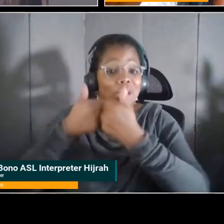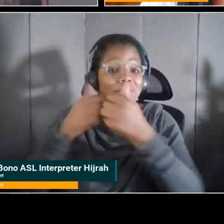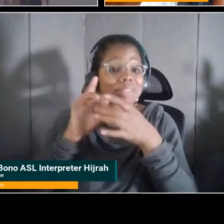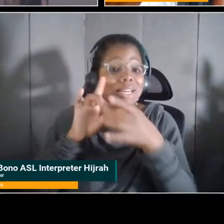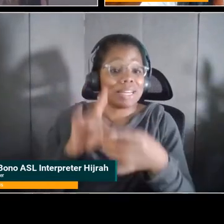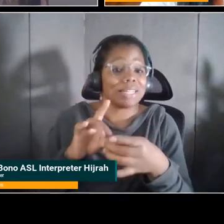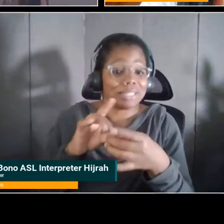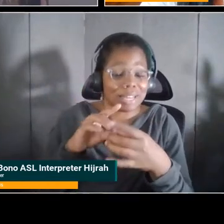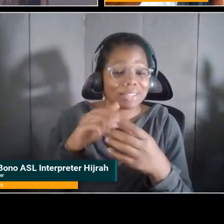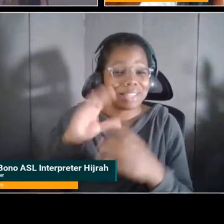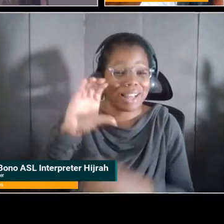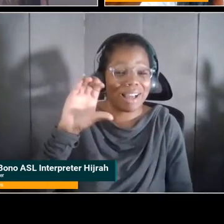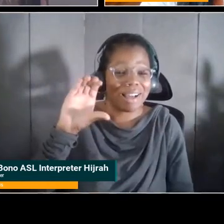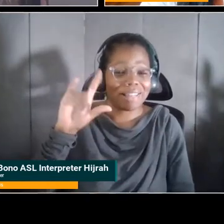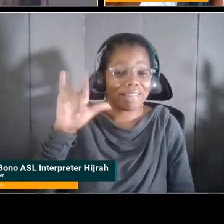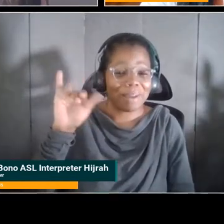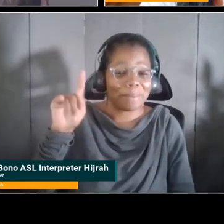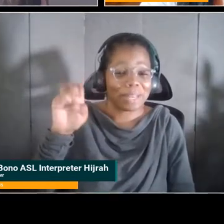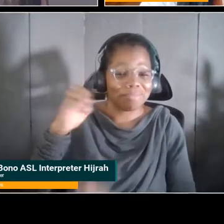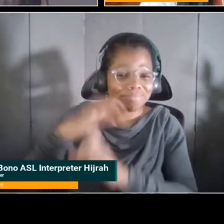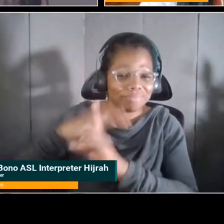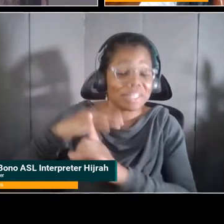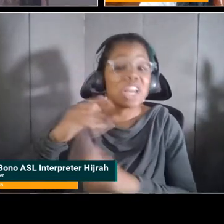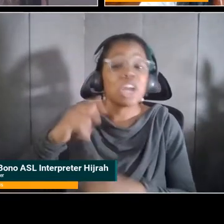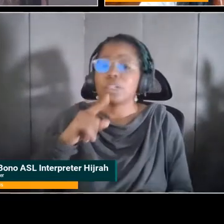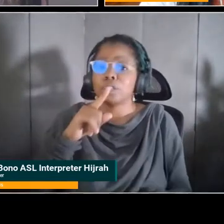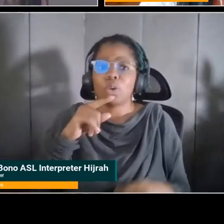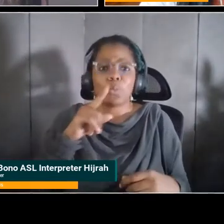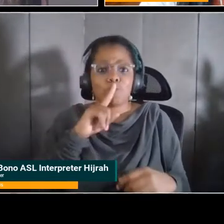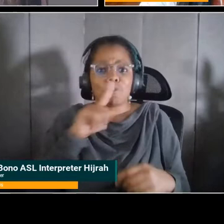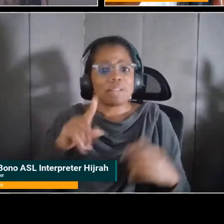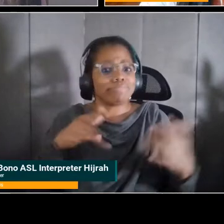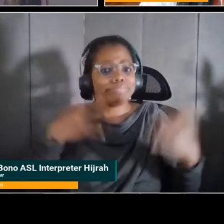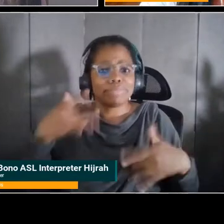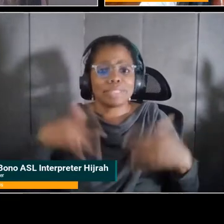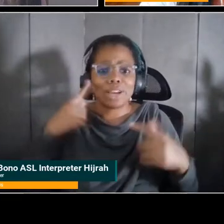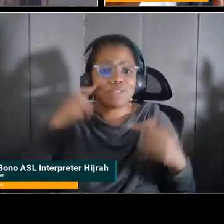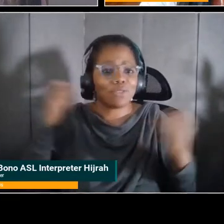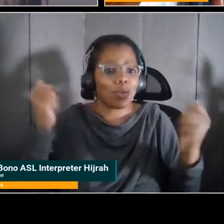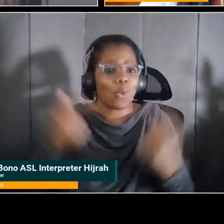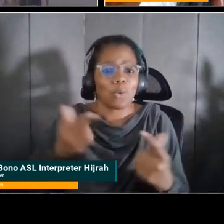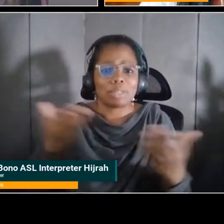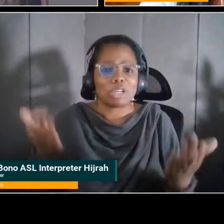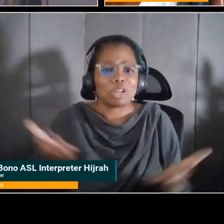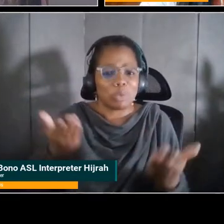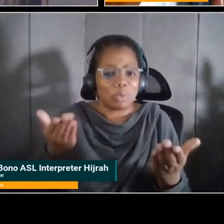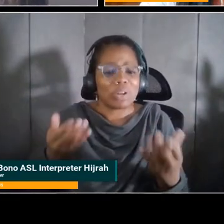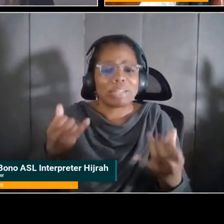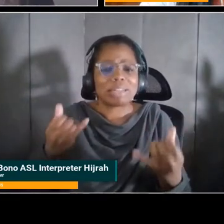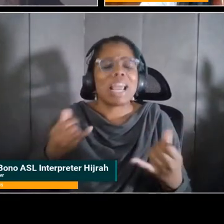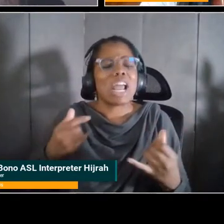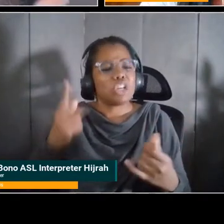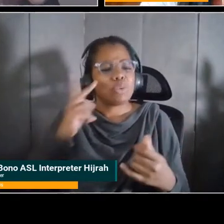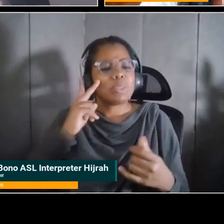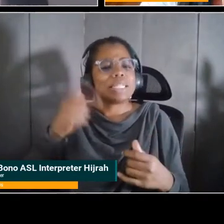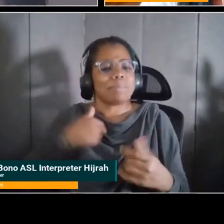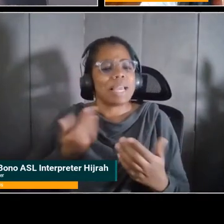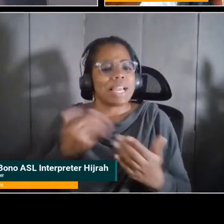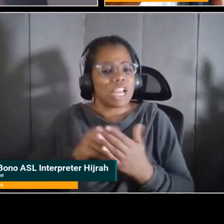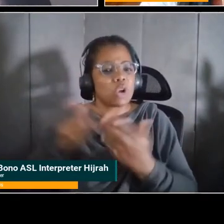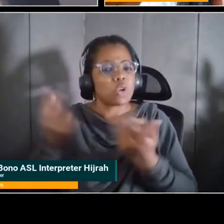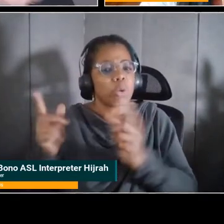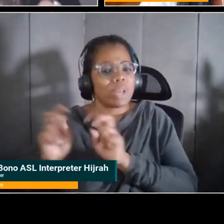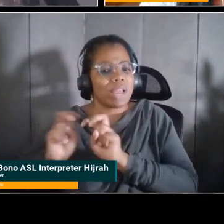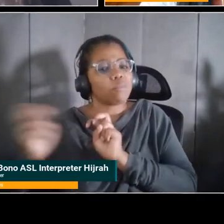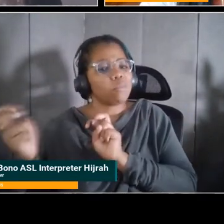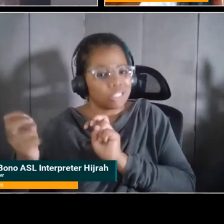cast today for these presentations. And with that, you'll see me again when we go to a panel. And as